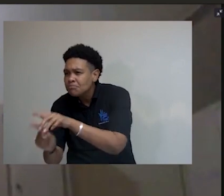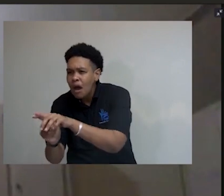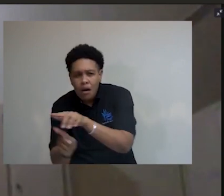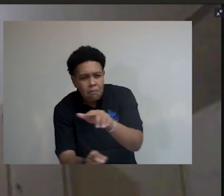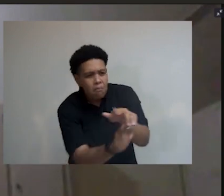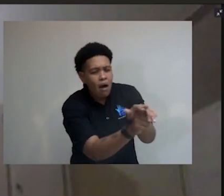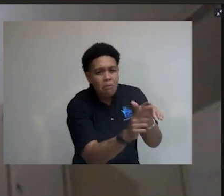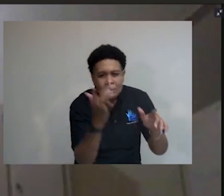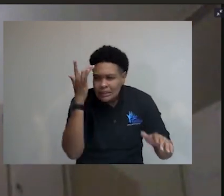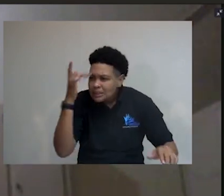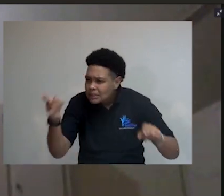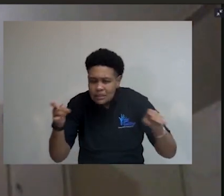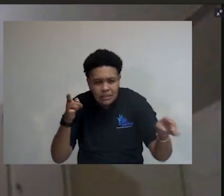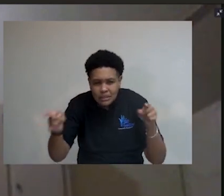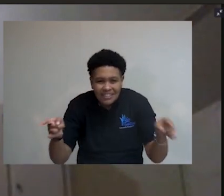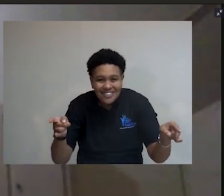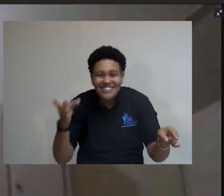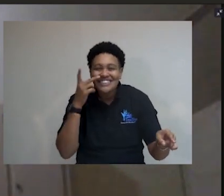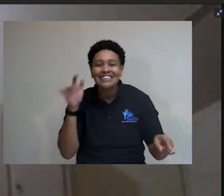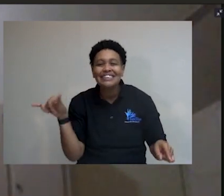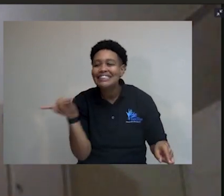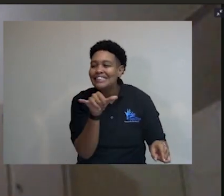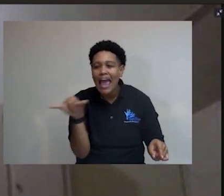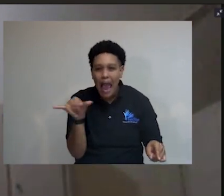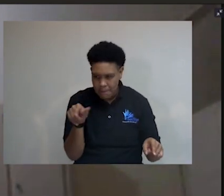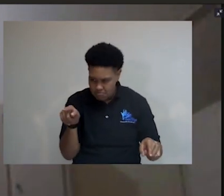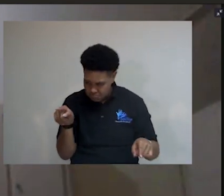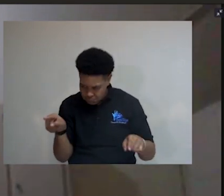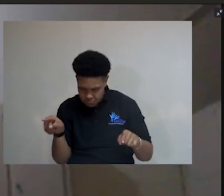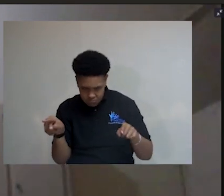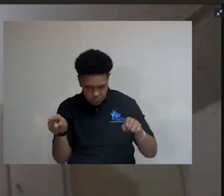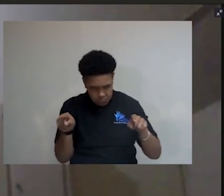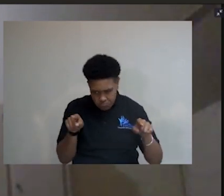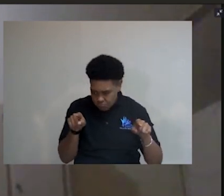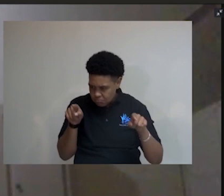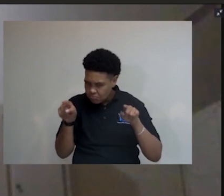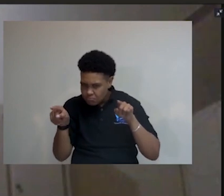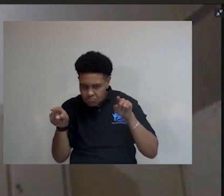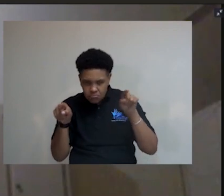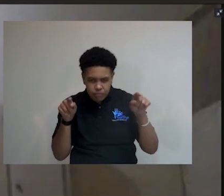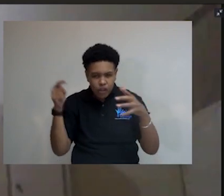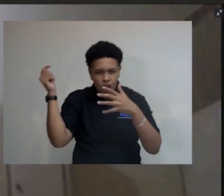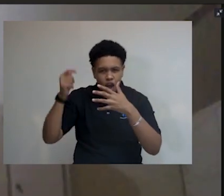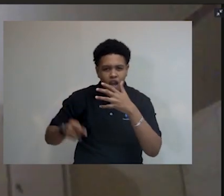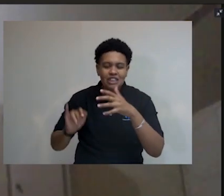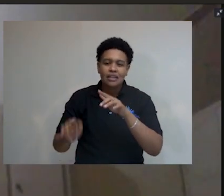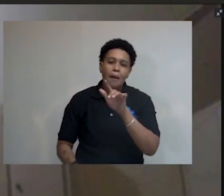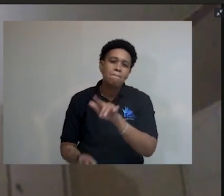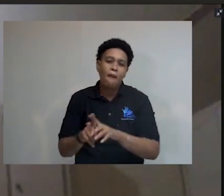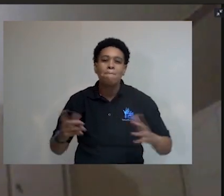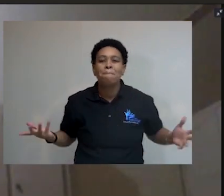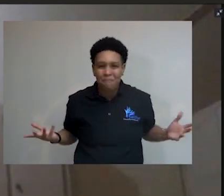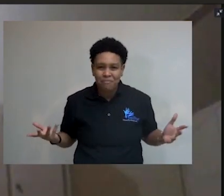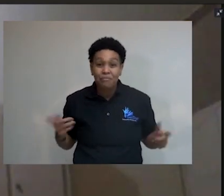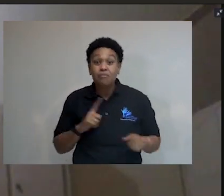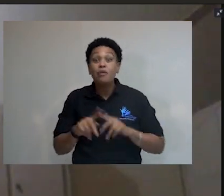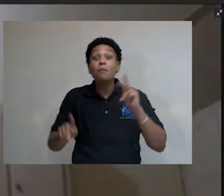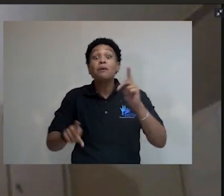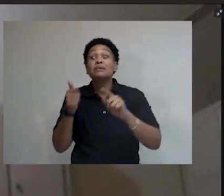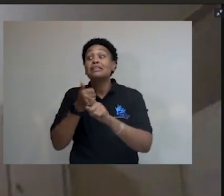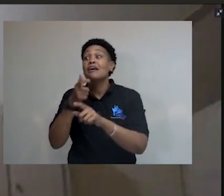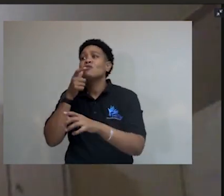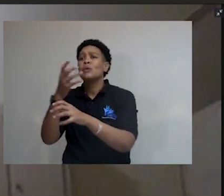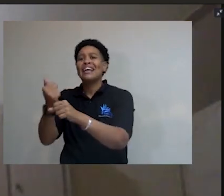see that there is a similar pattern of these conditions that arise. But in the people who